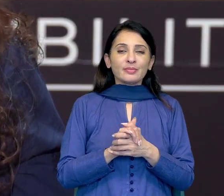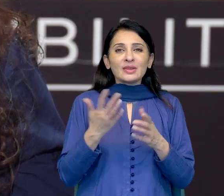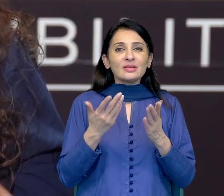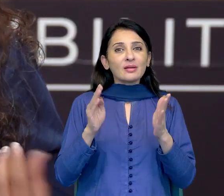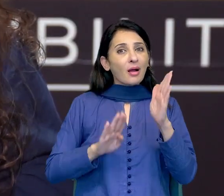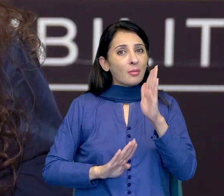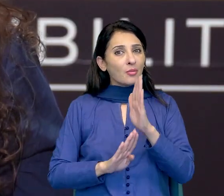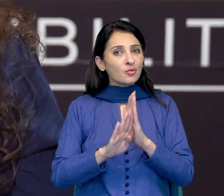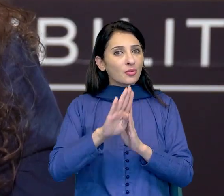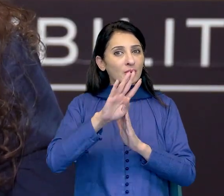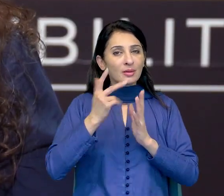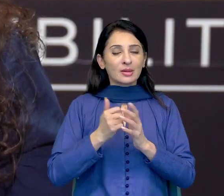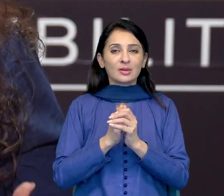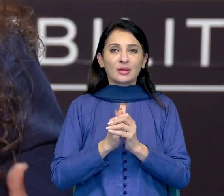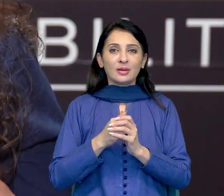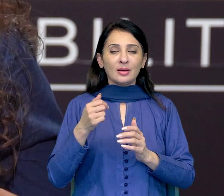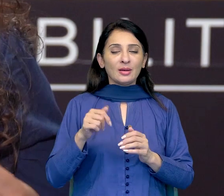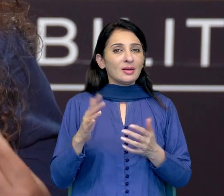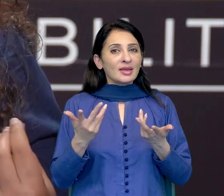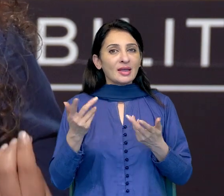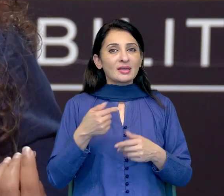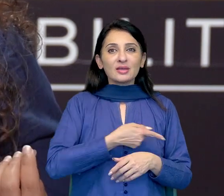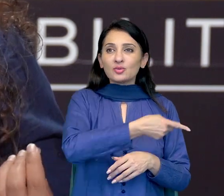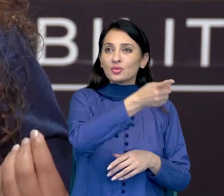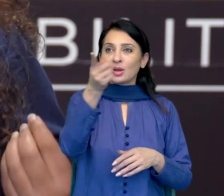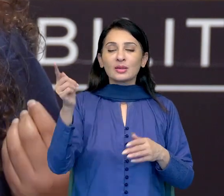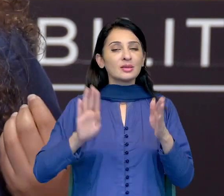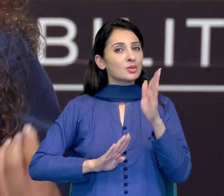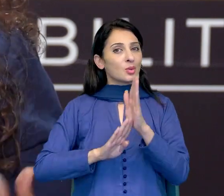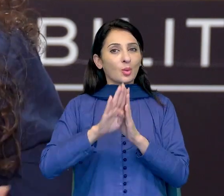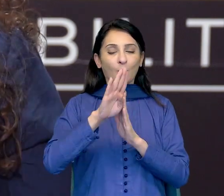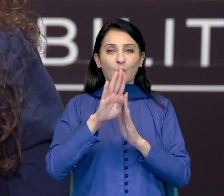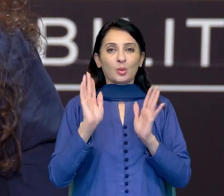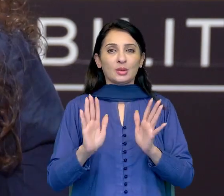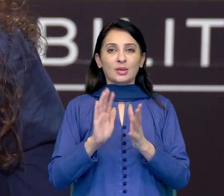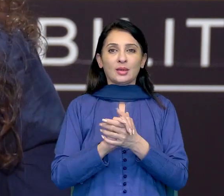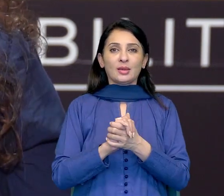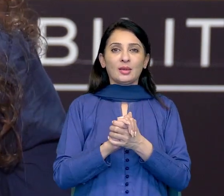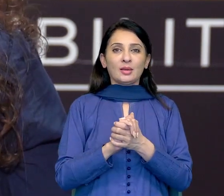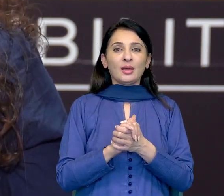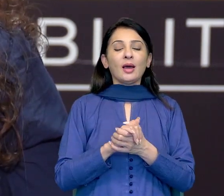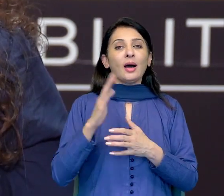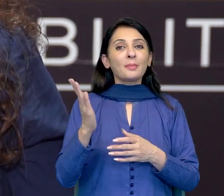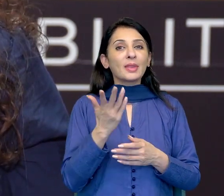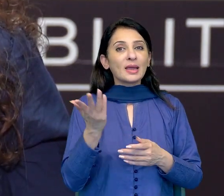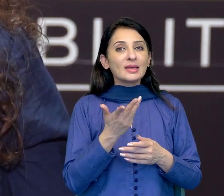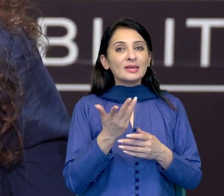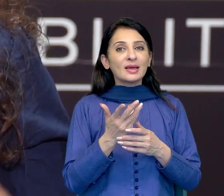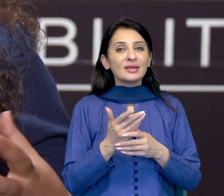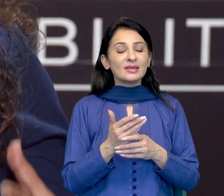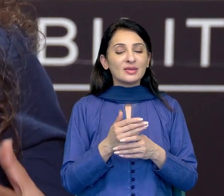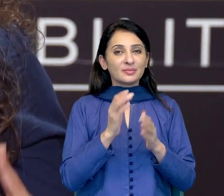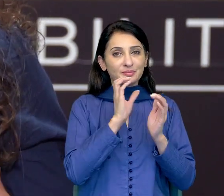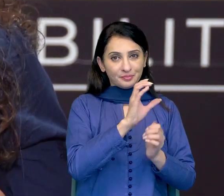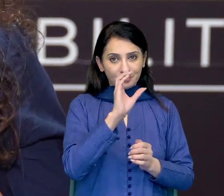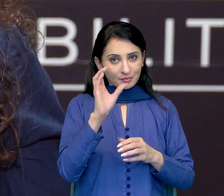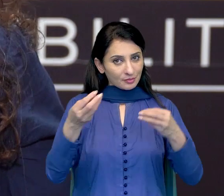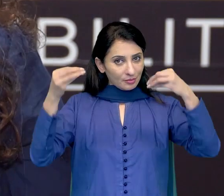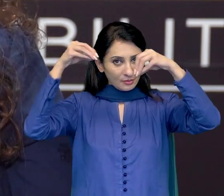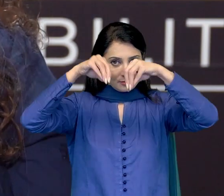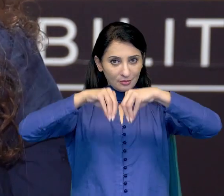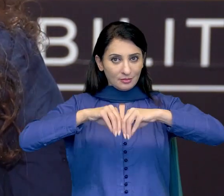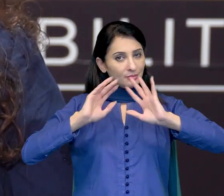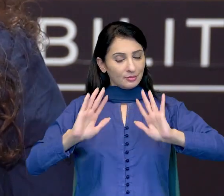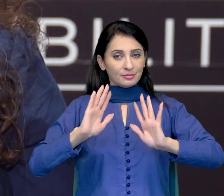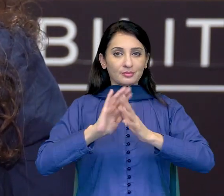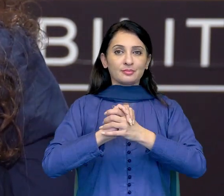is how societies grow. This is how we bring new values to it, and a very strong